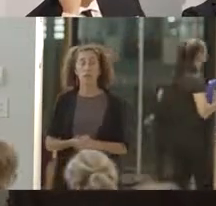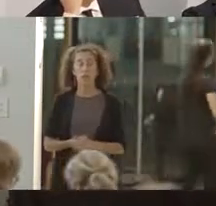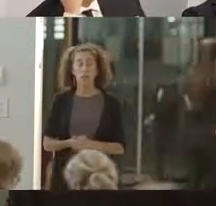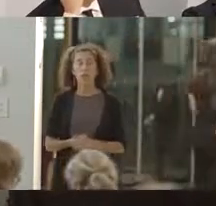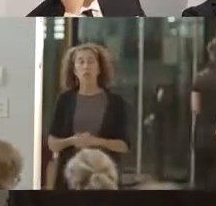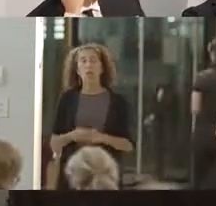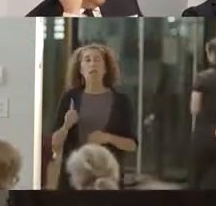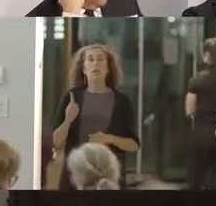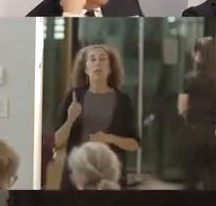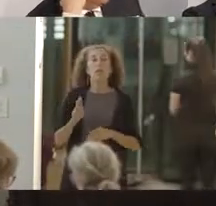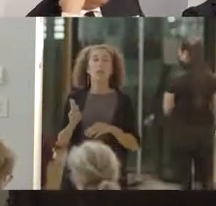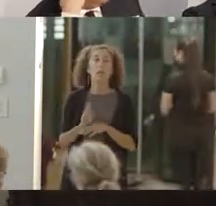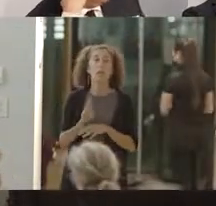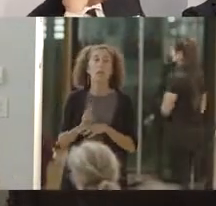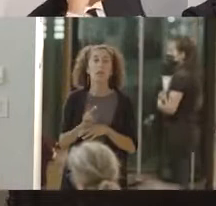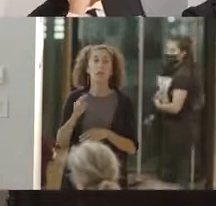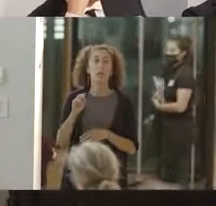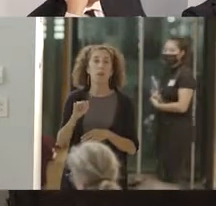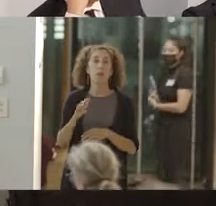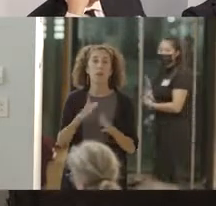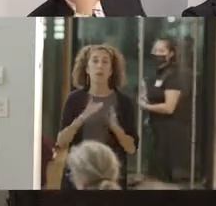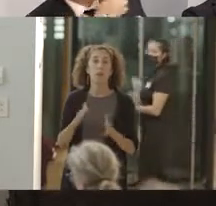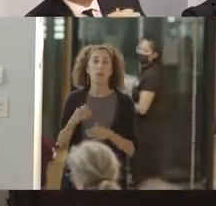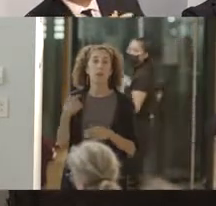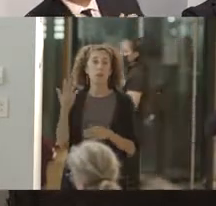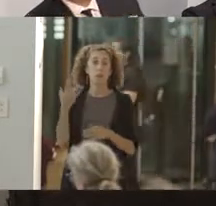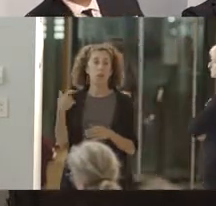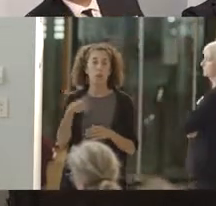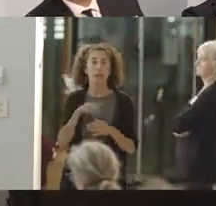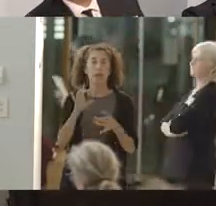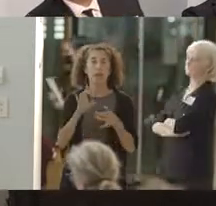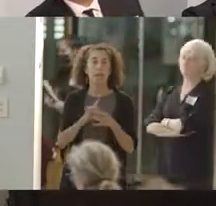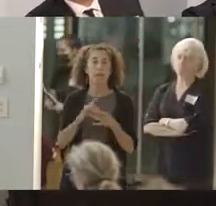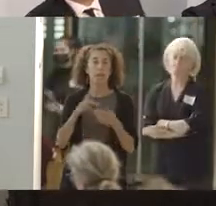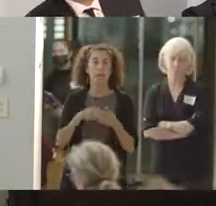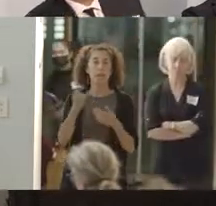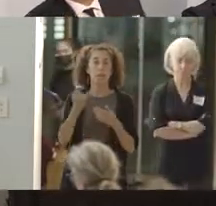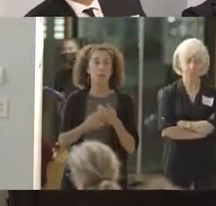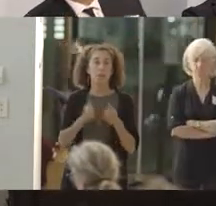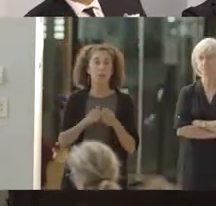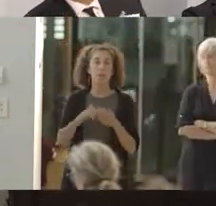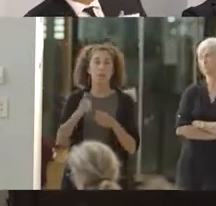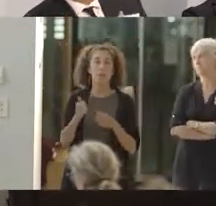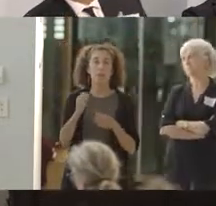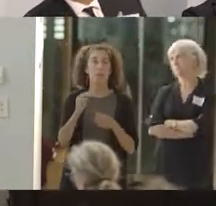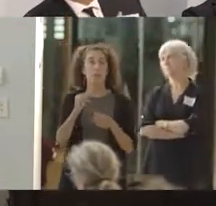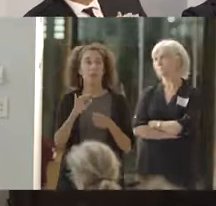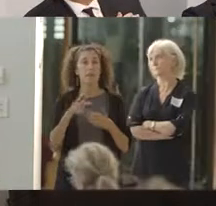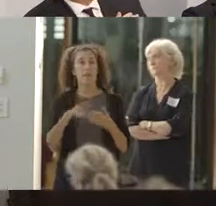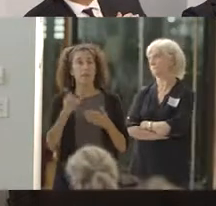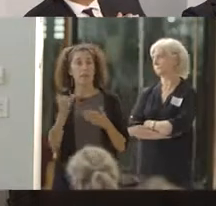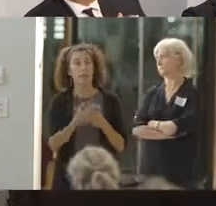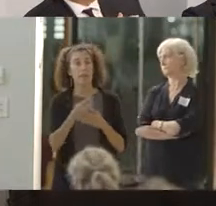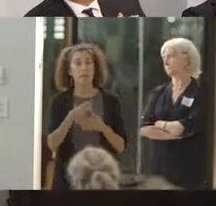If we are using New York City plans and assumptions, why aren't we linking this project with other New York City projects and funding?